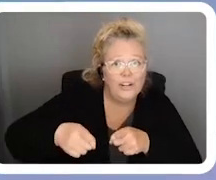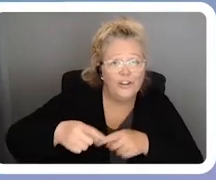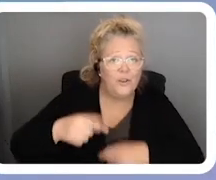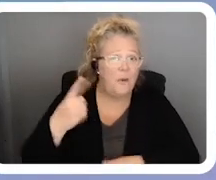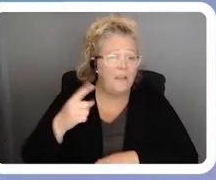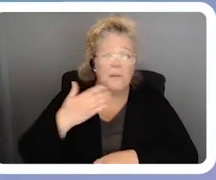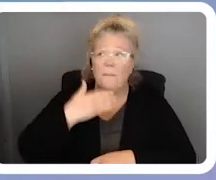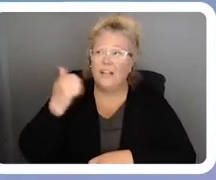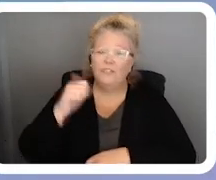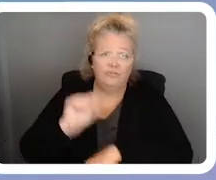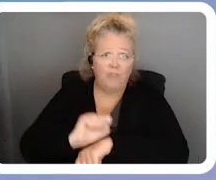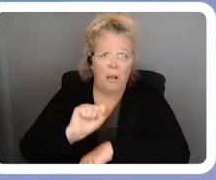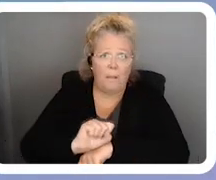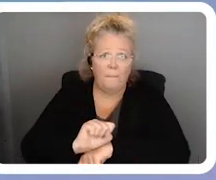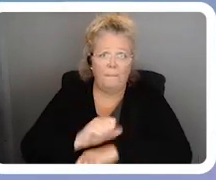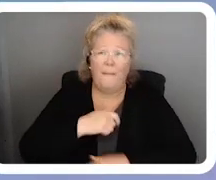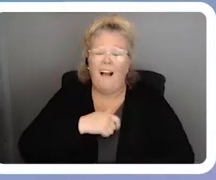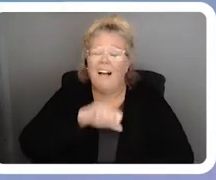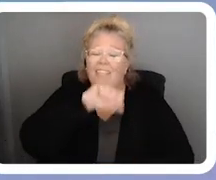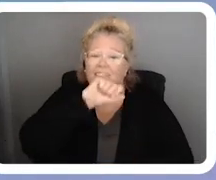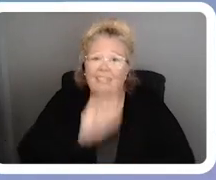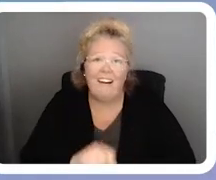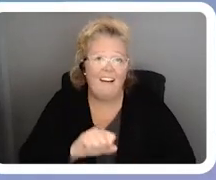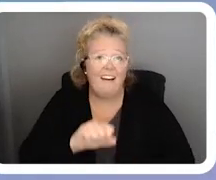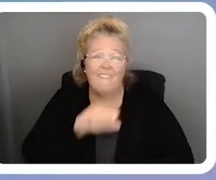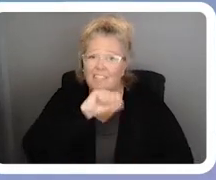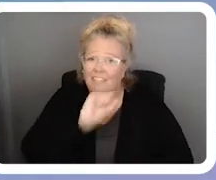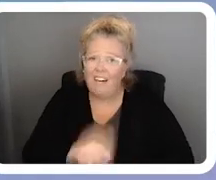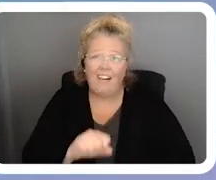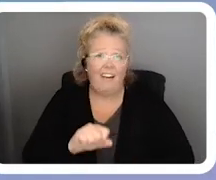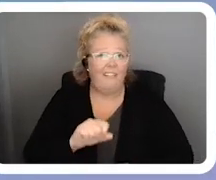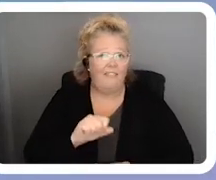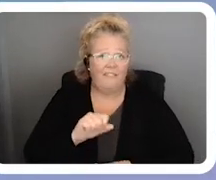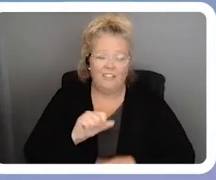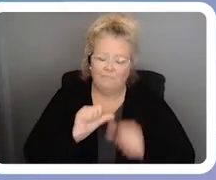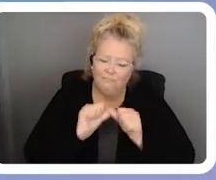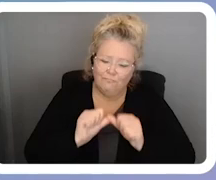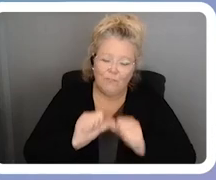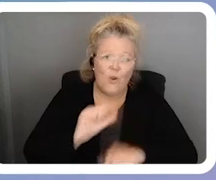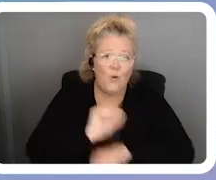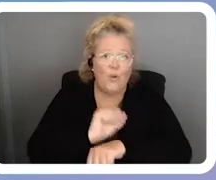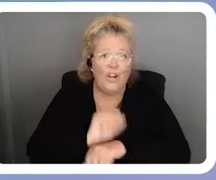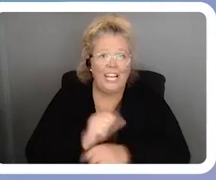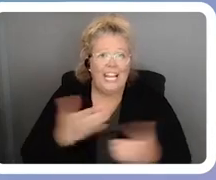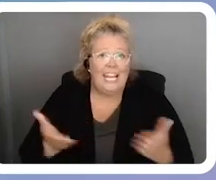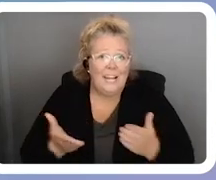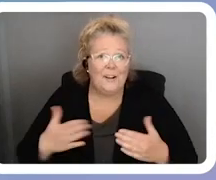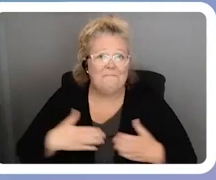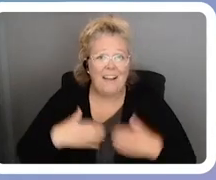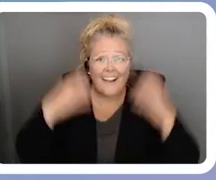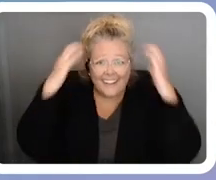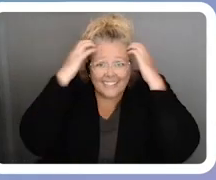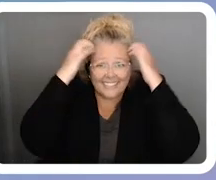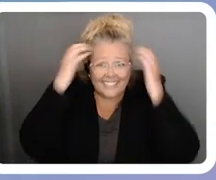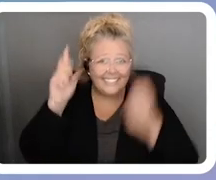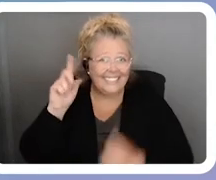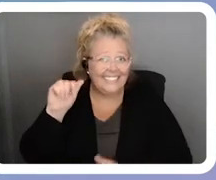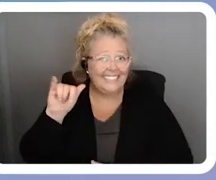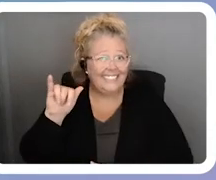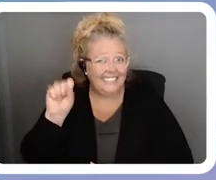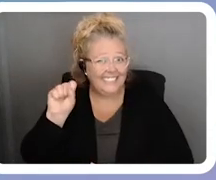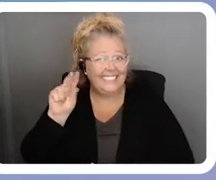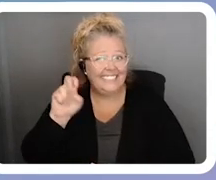Buddies jobs, I am loving every single minute of my Disney